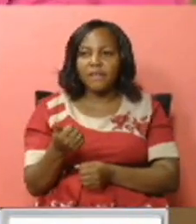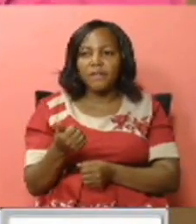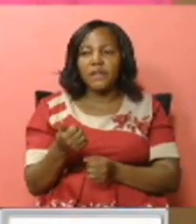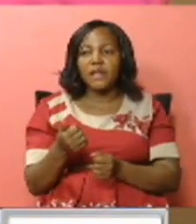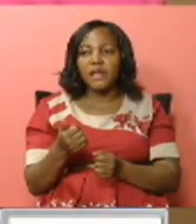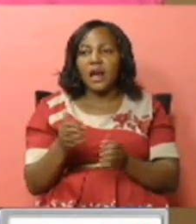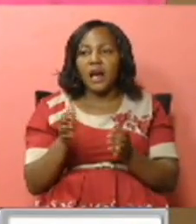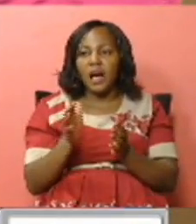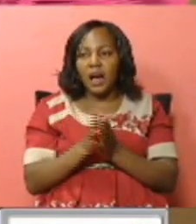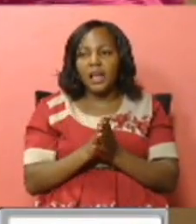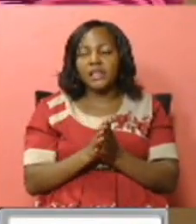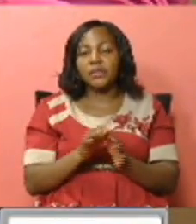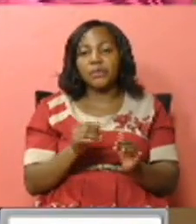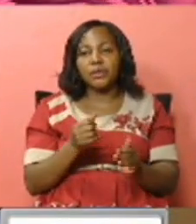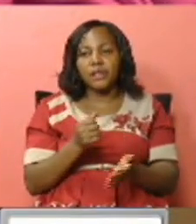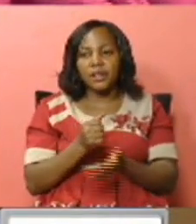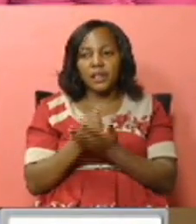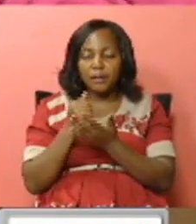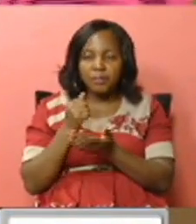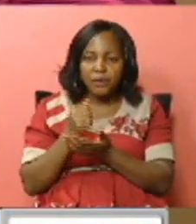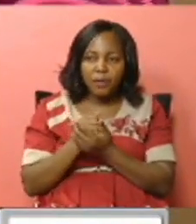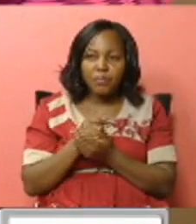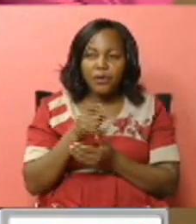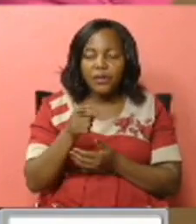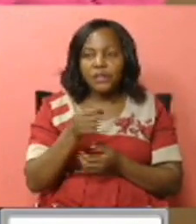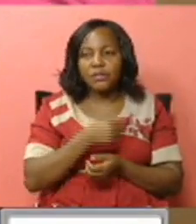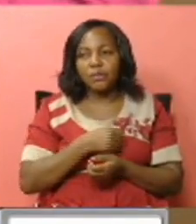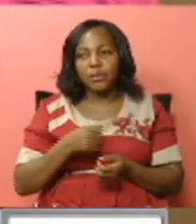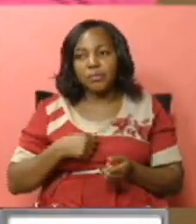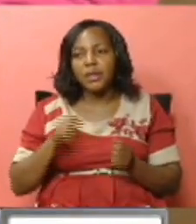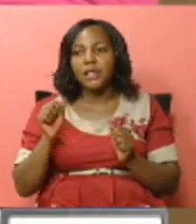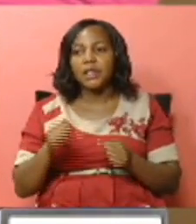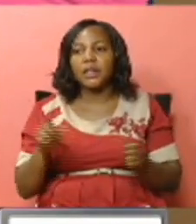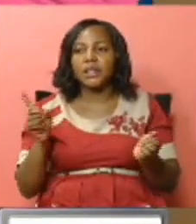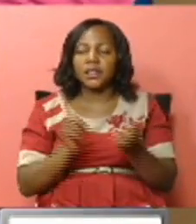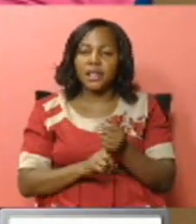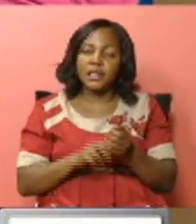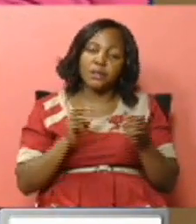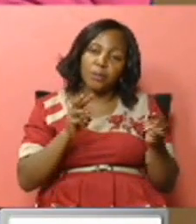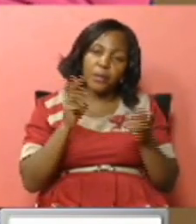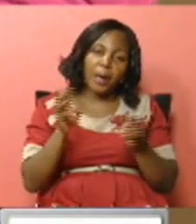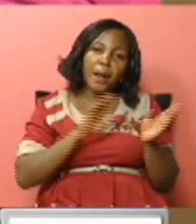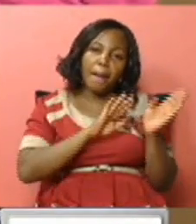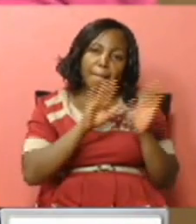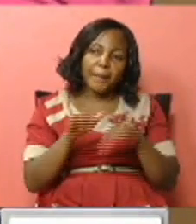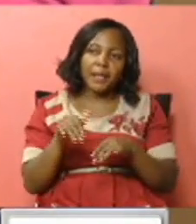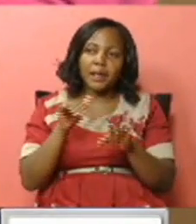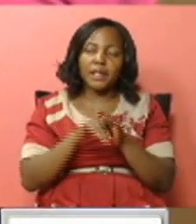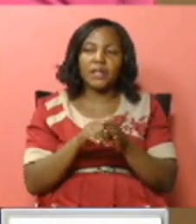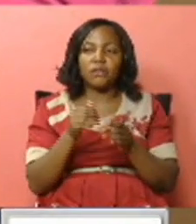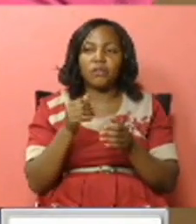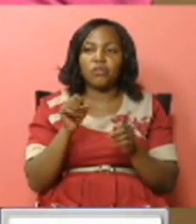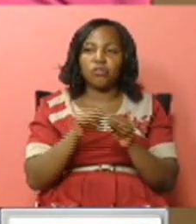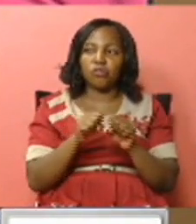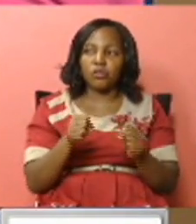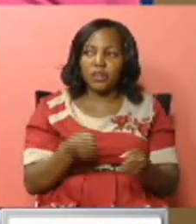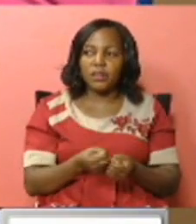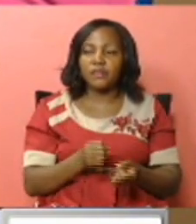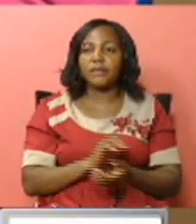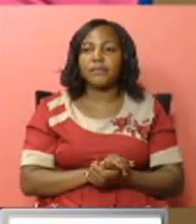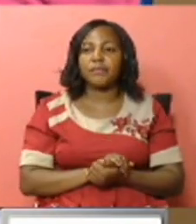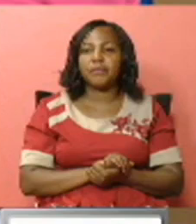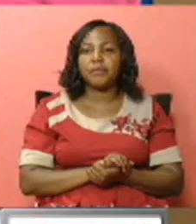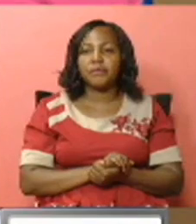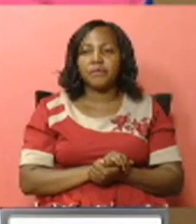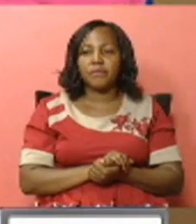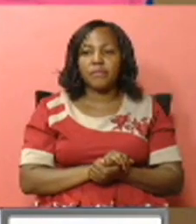brings together cultural leaders, you find that these women find a way of getting back into society, integration into society. Okay,